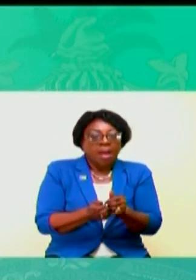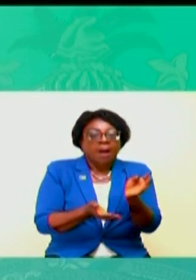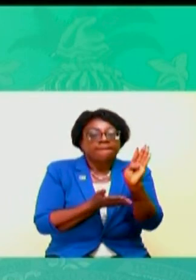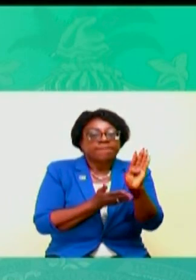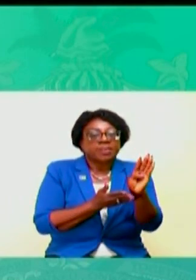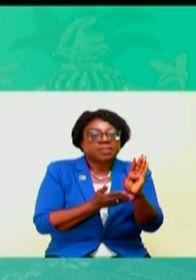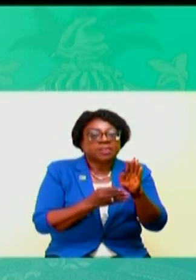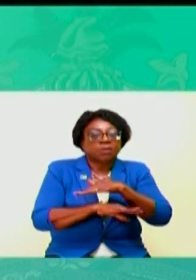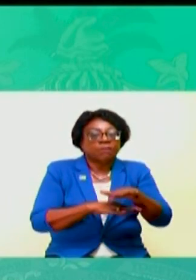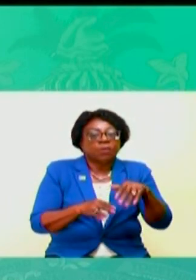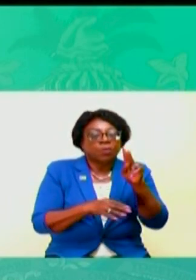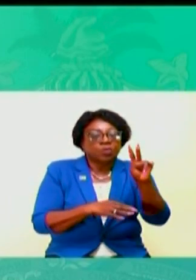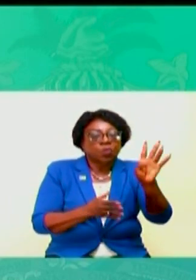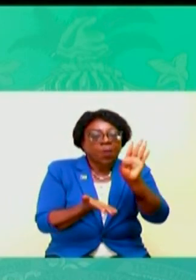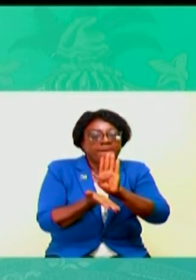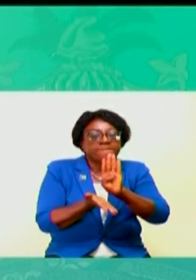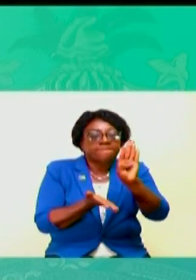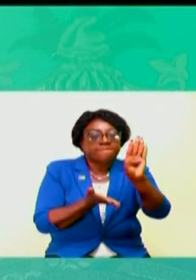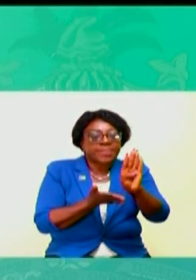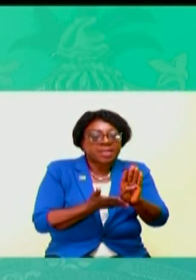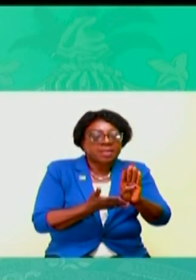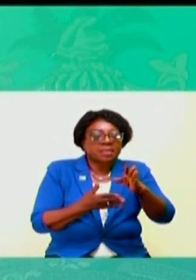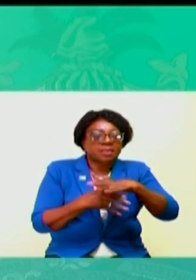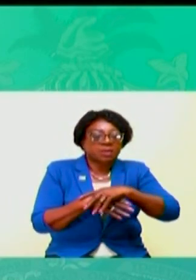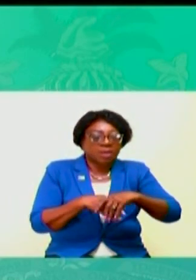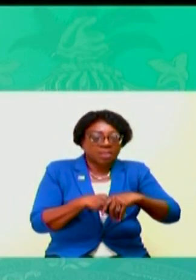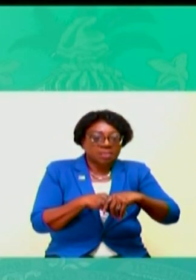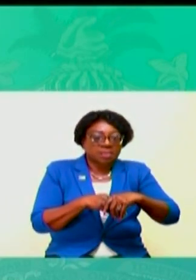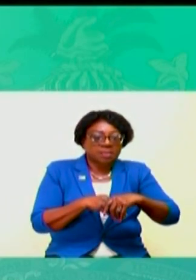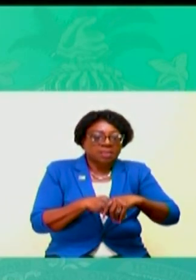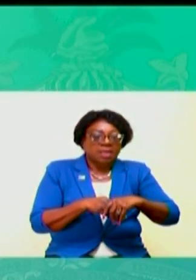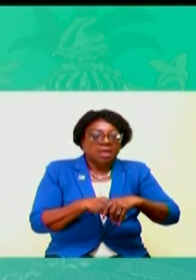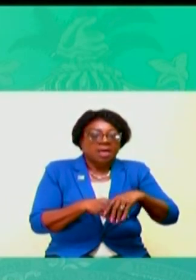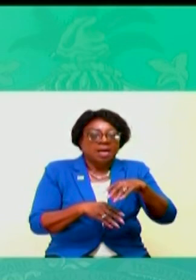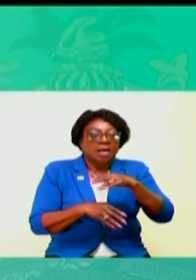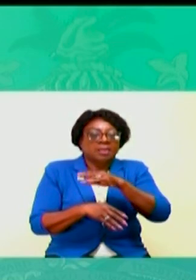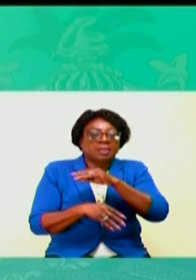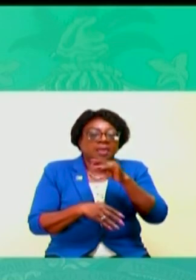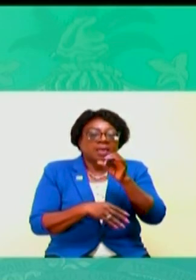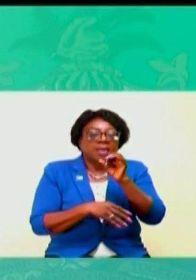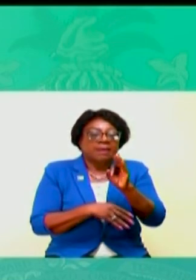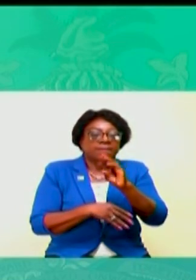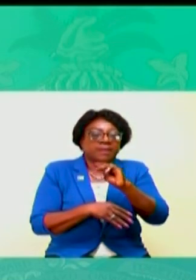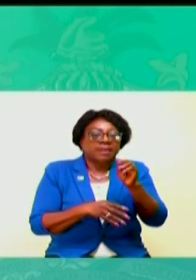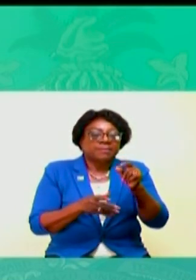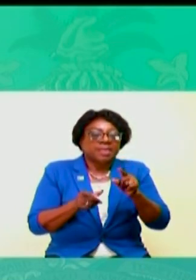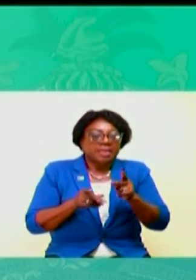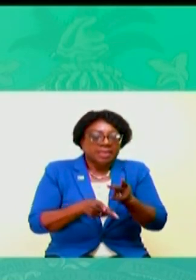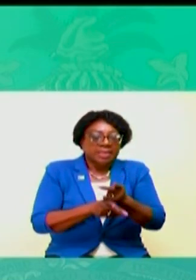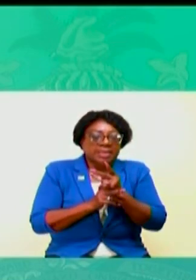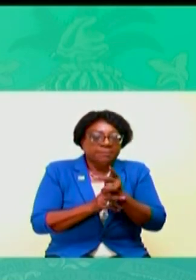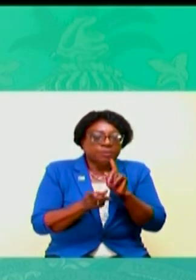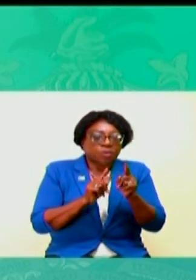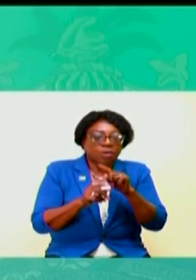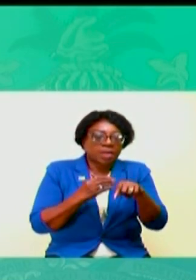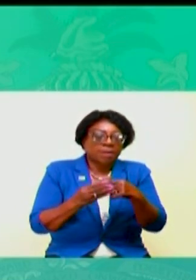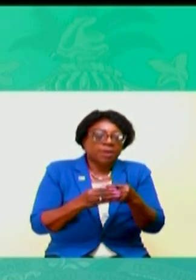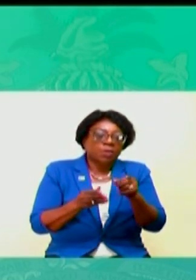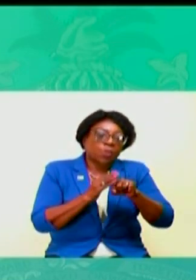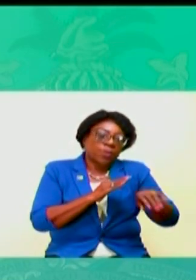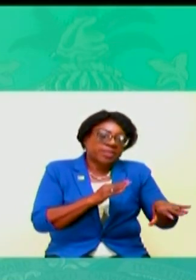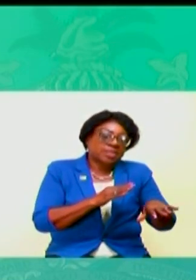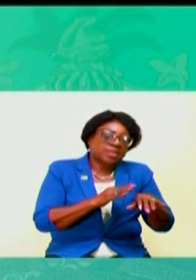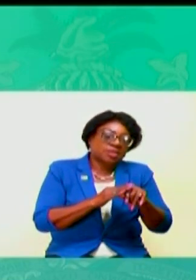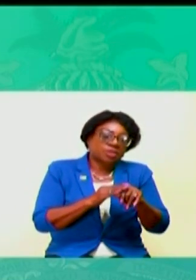billion. And the members opposite keep talking about wastage and the need to exercise fiscal